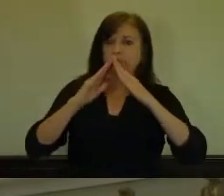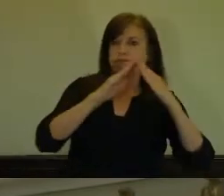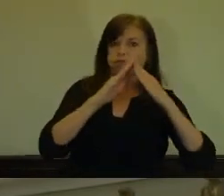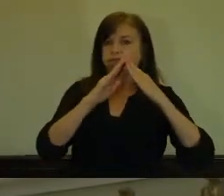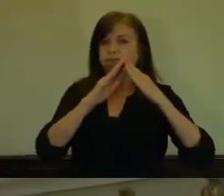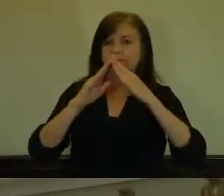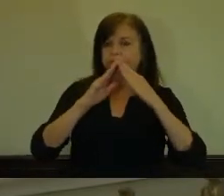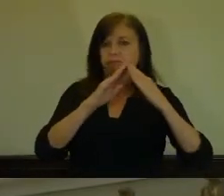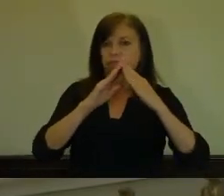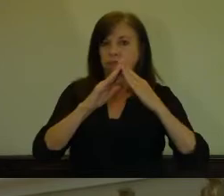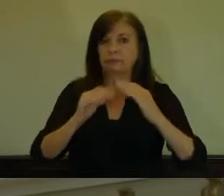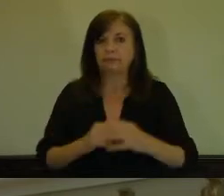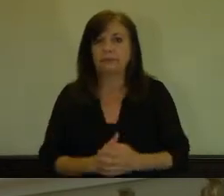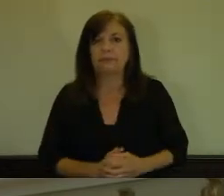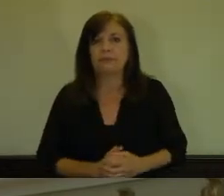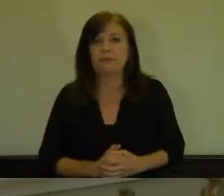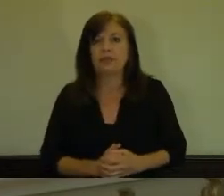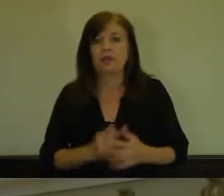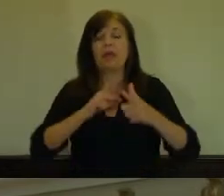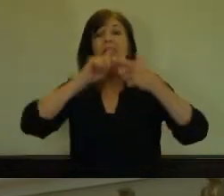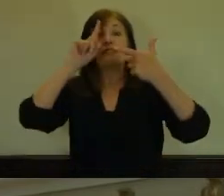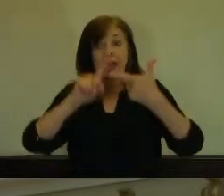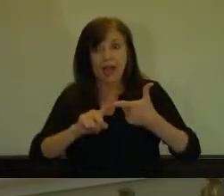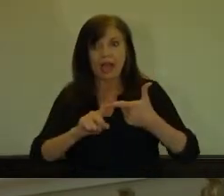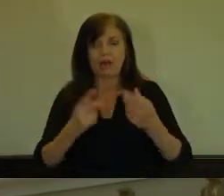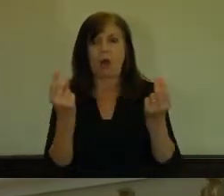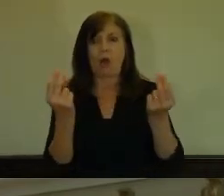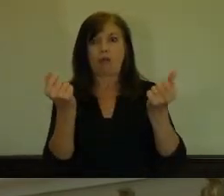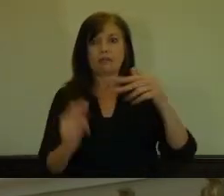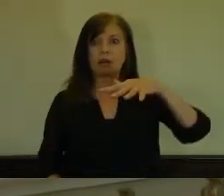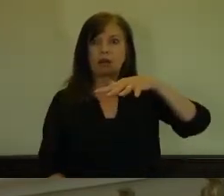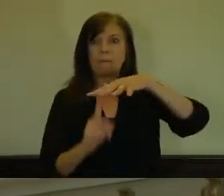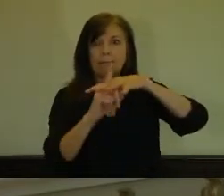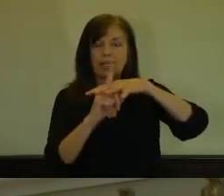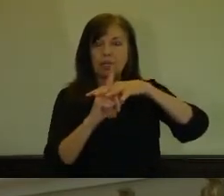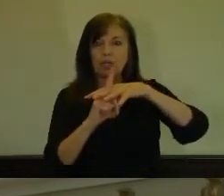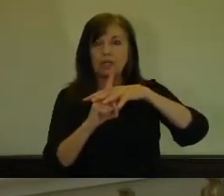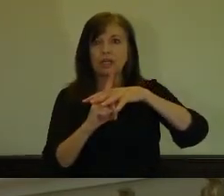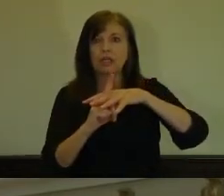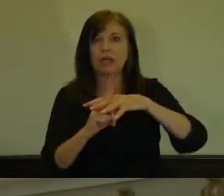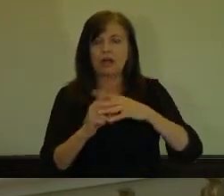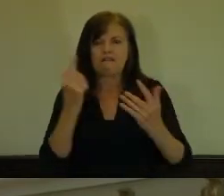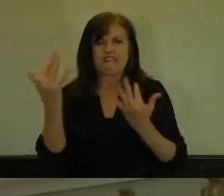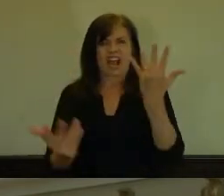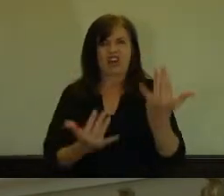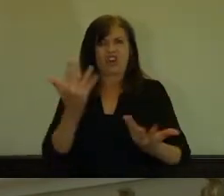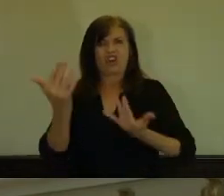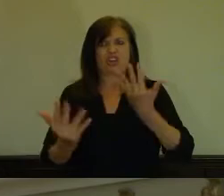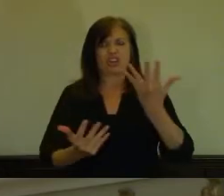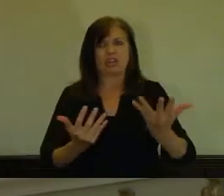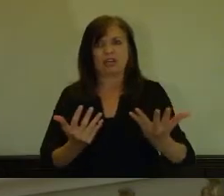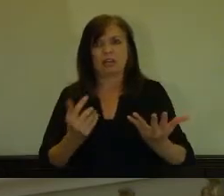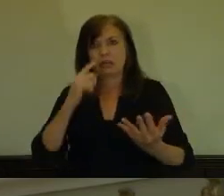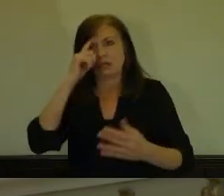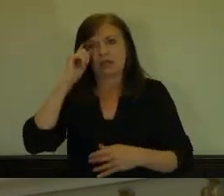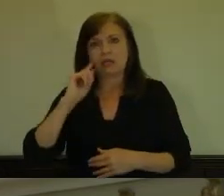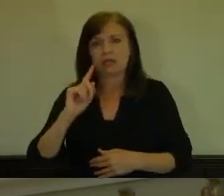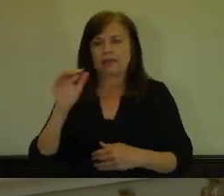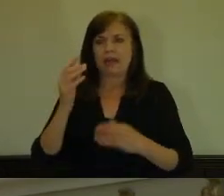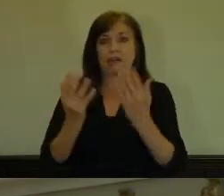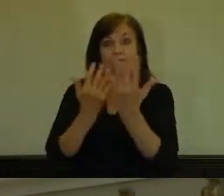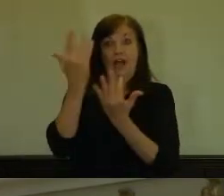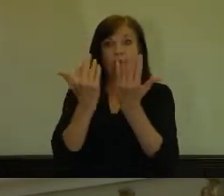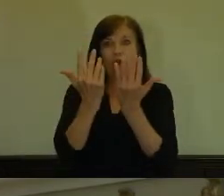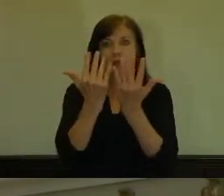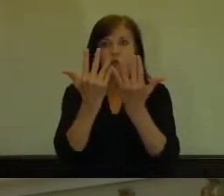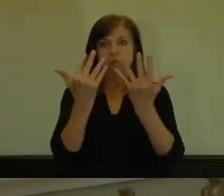which they were. Then there appeared to them tongues as of fire, which parted